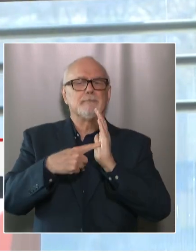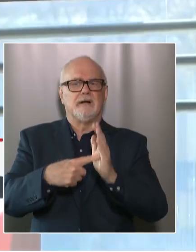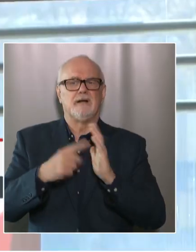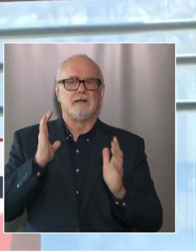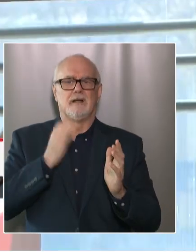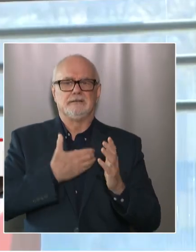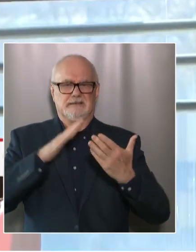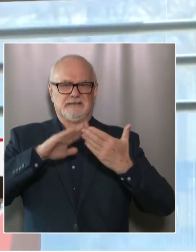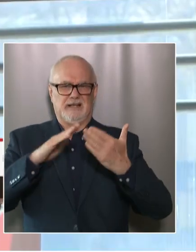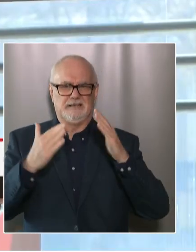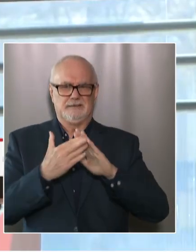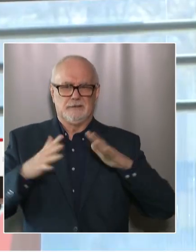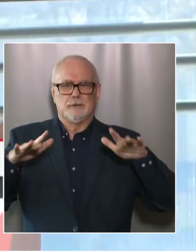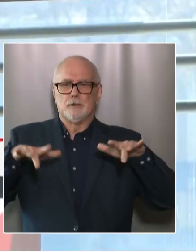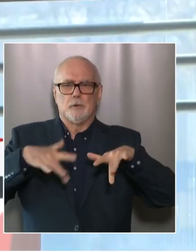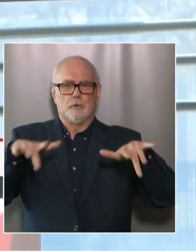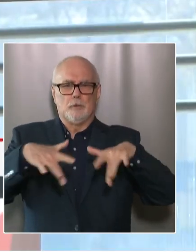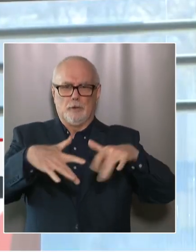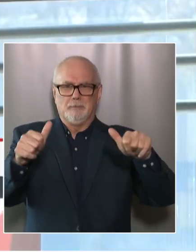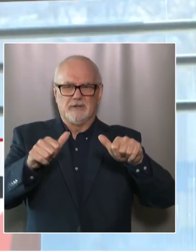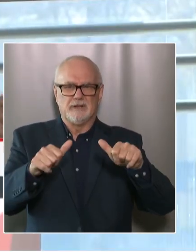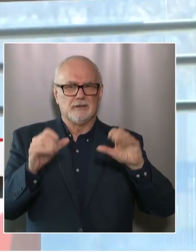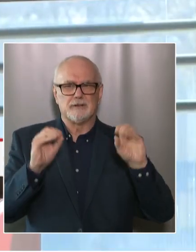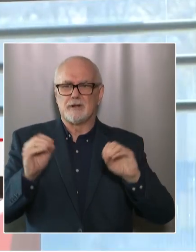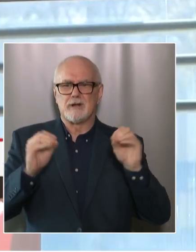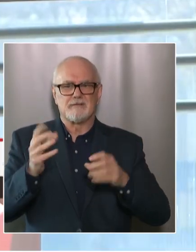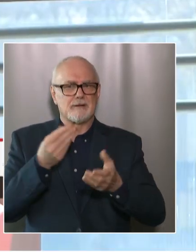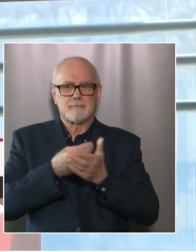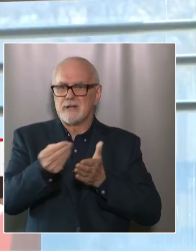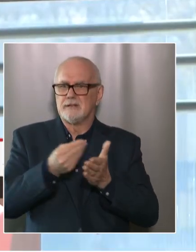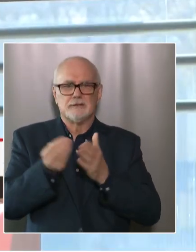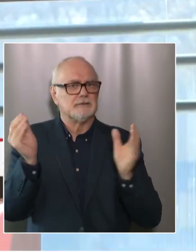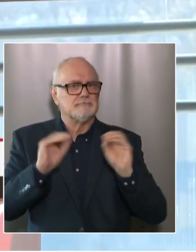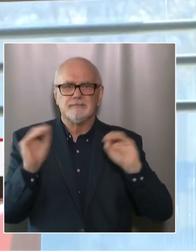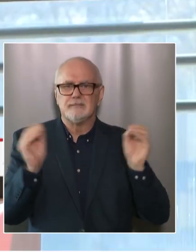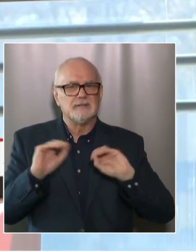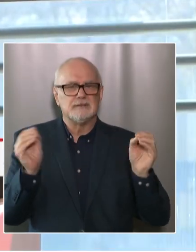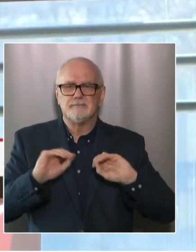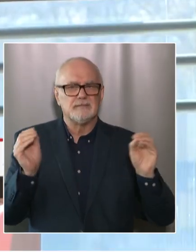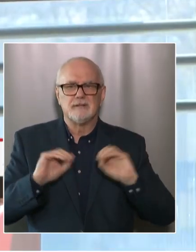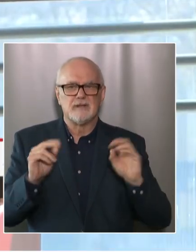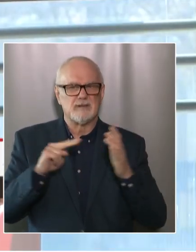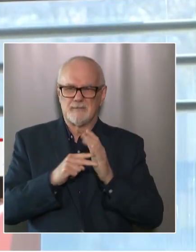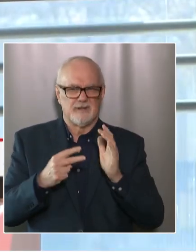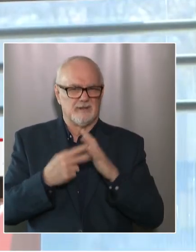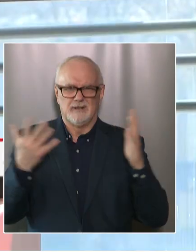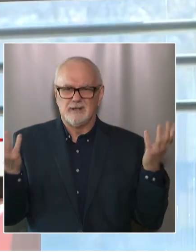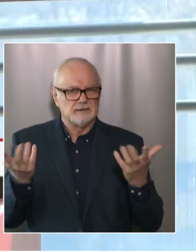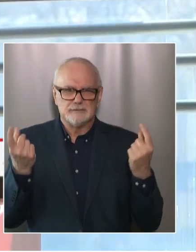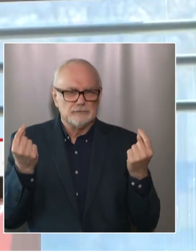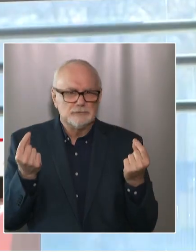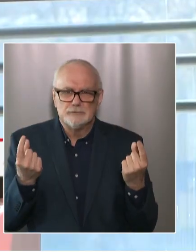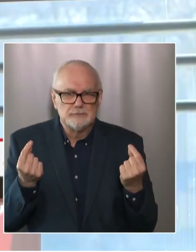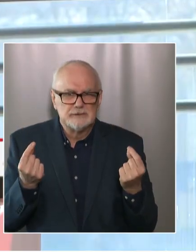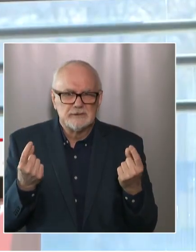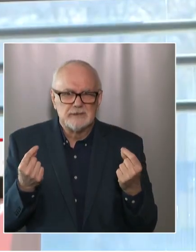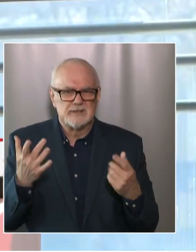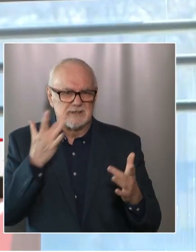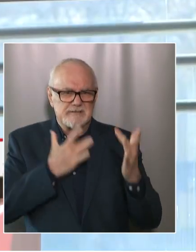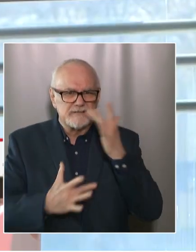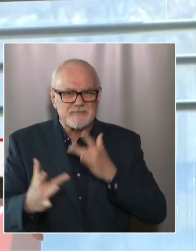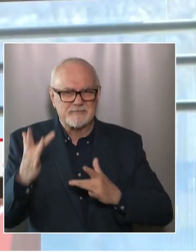we won't be able to invest in world-class city services. So that's not always obvious, and it's not